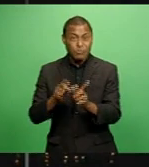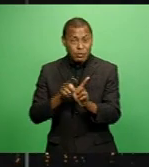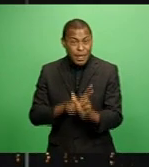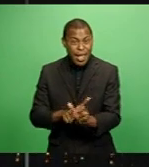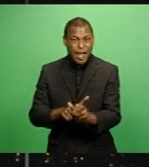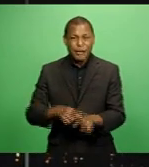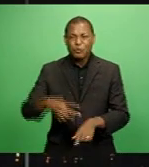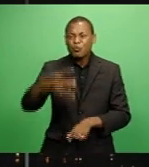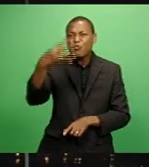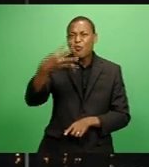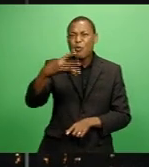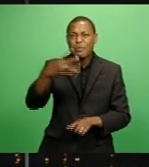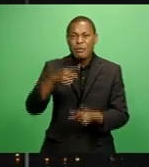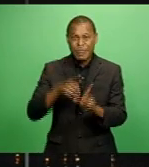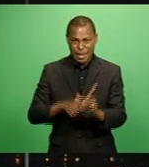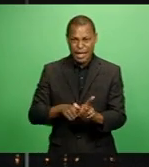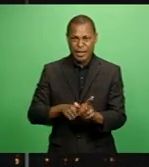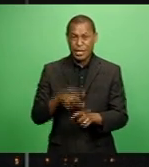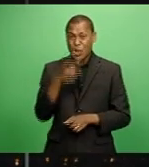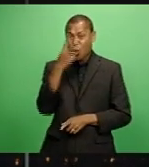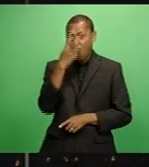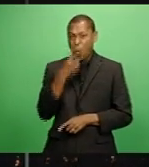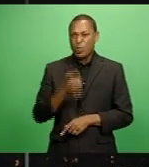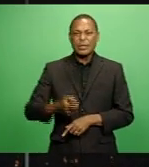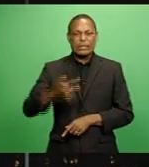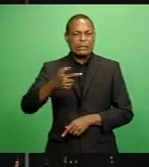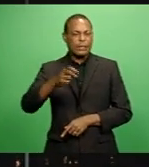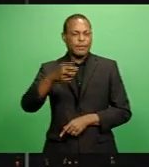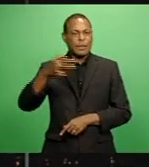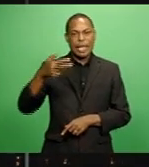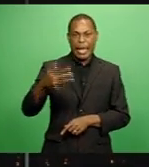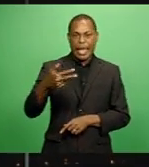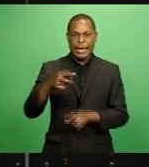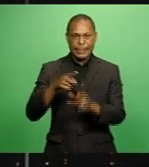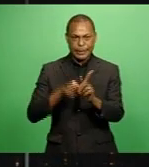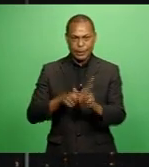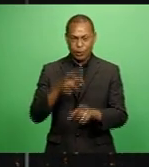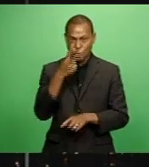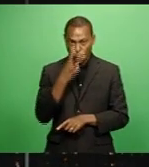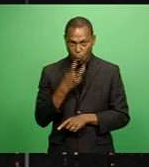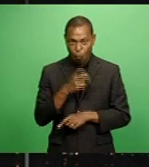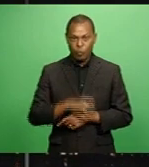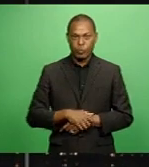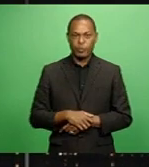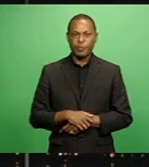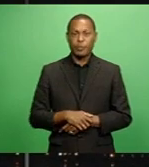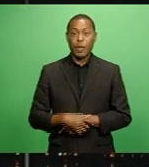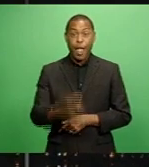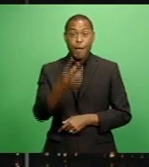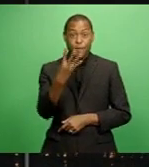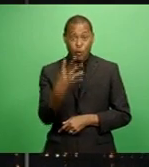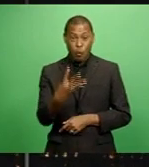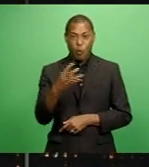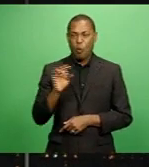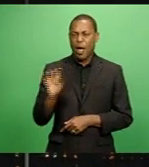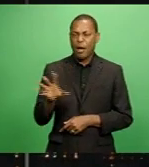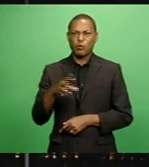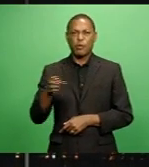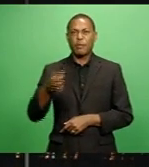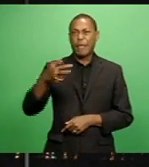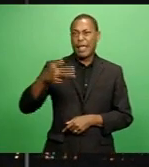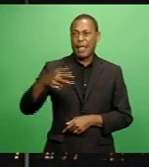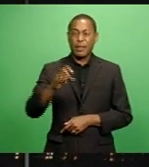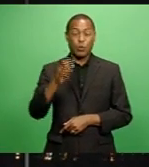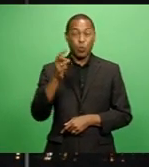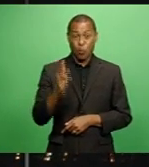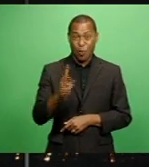was 14 years, while the oldest was 78 years old. Pranita Prakash reports in 4 out of the 81 cases,